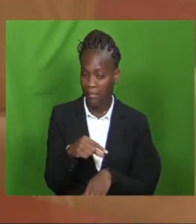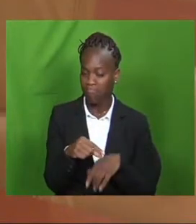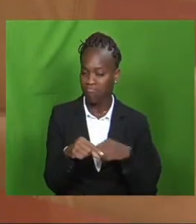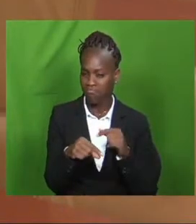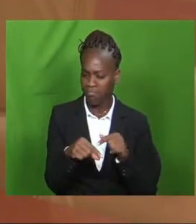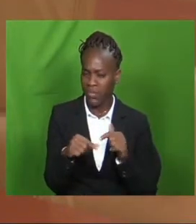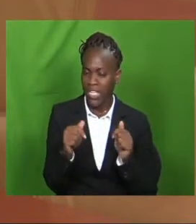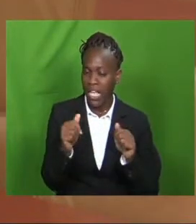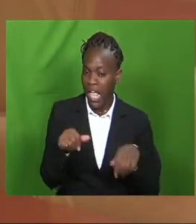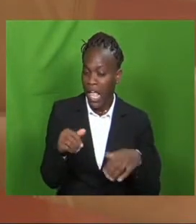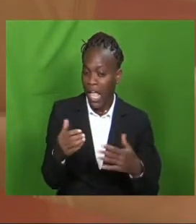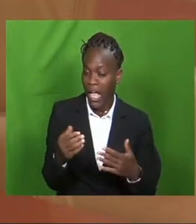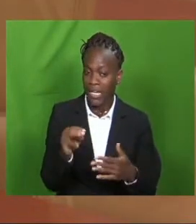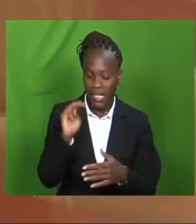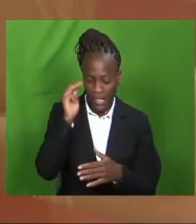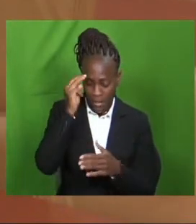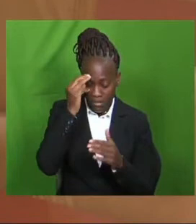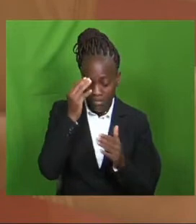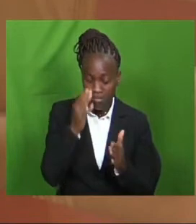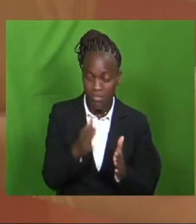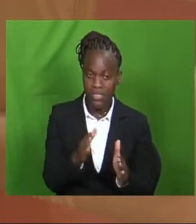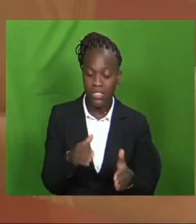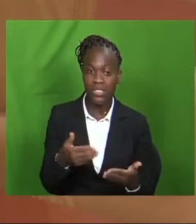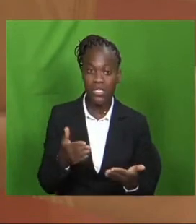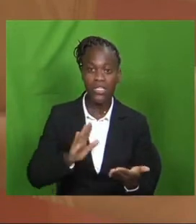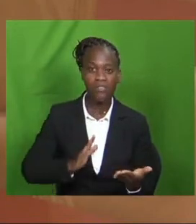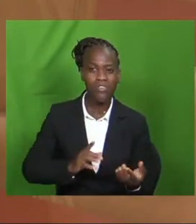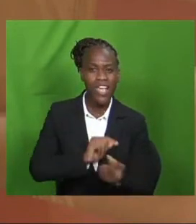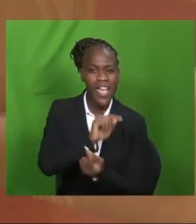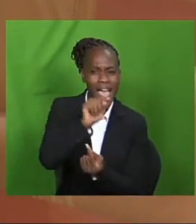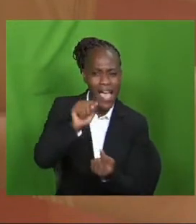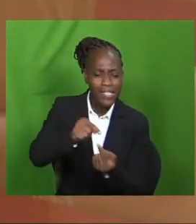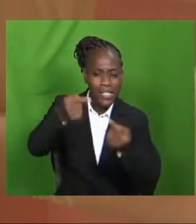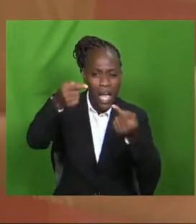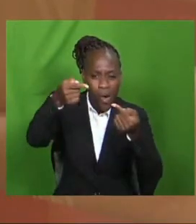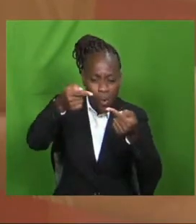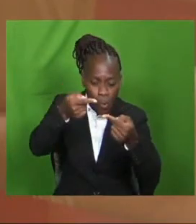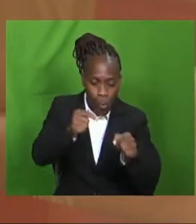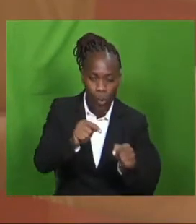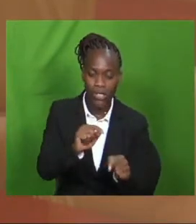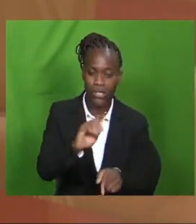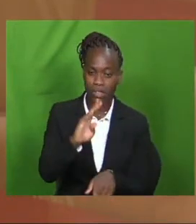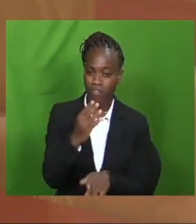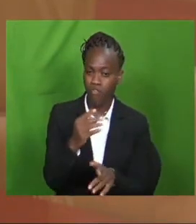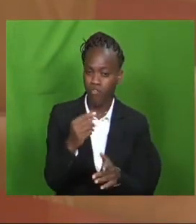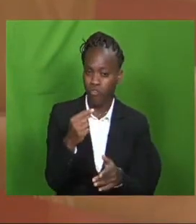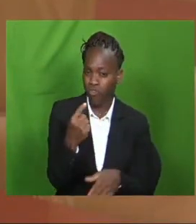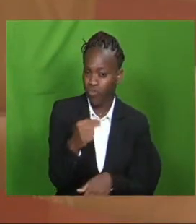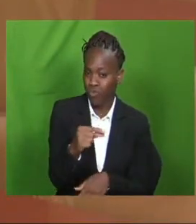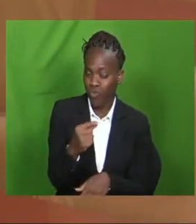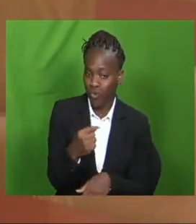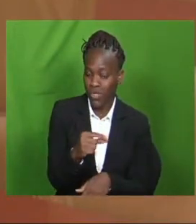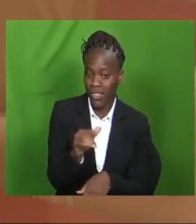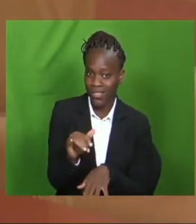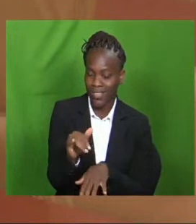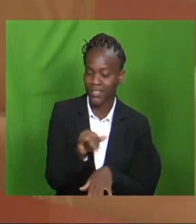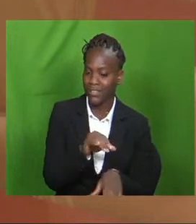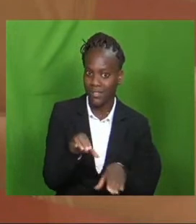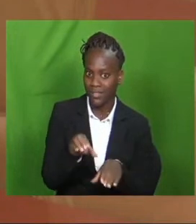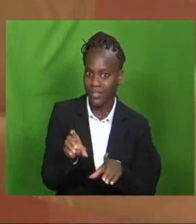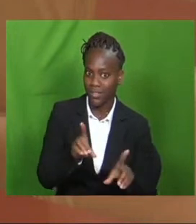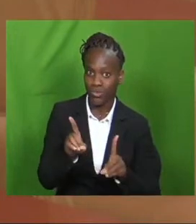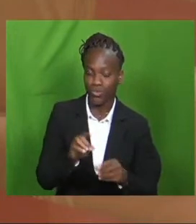the Minister give us exactly when within the fourth quarter that this exercise will take